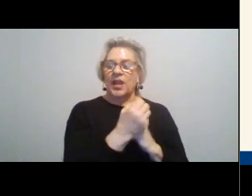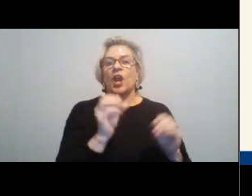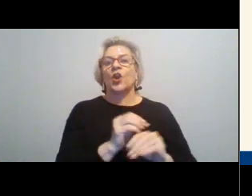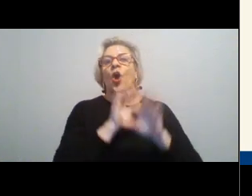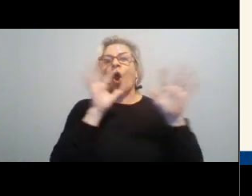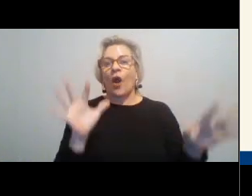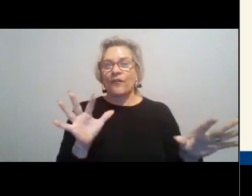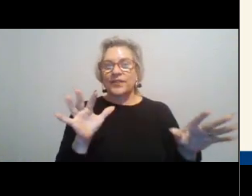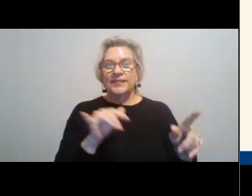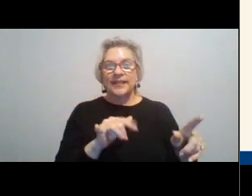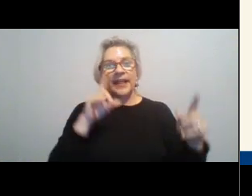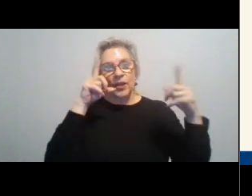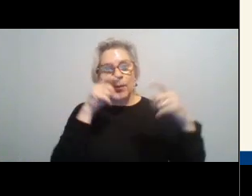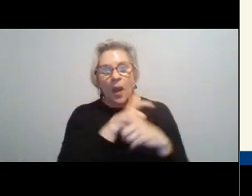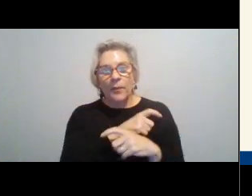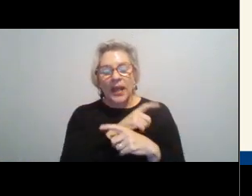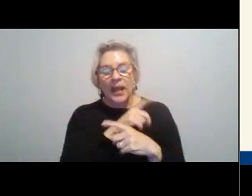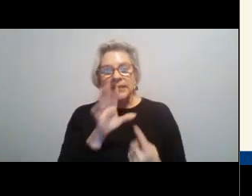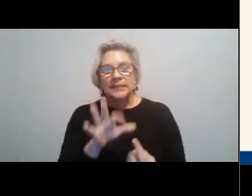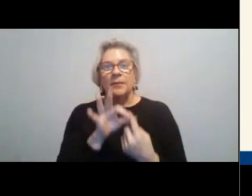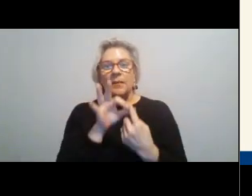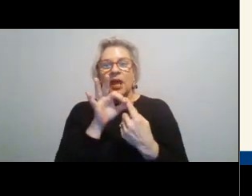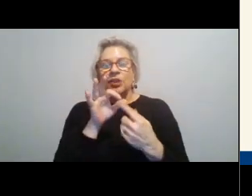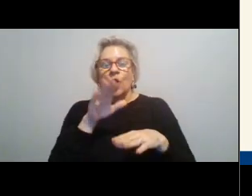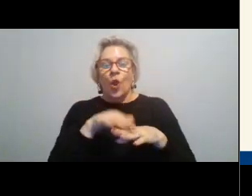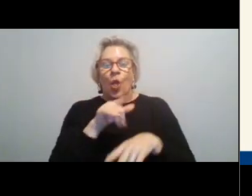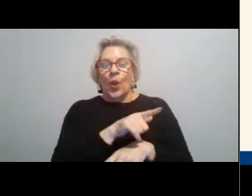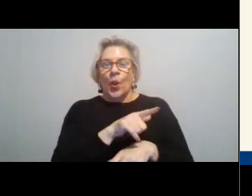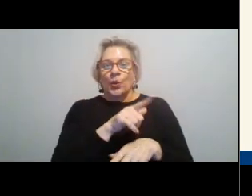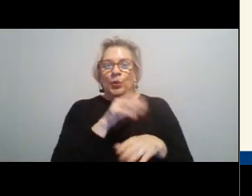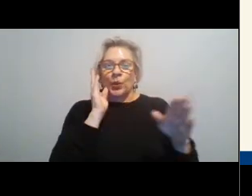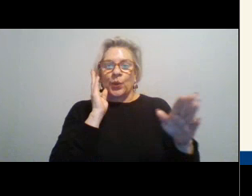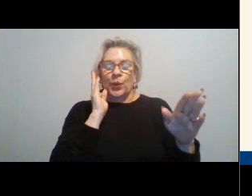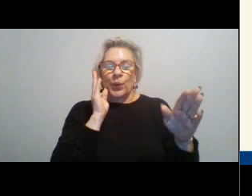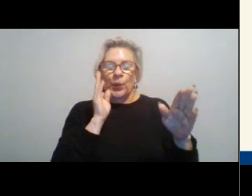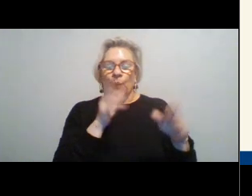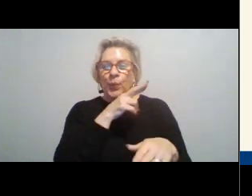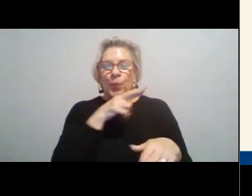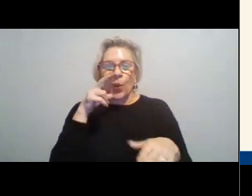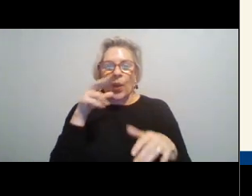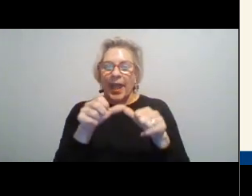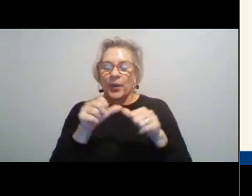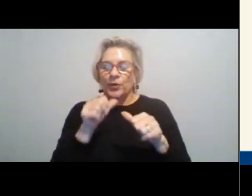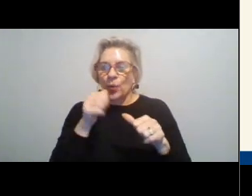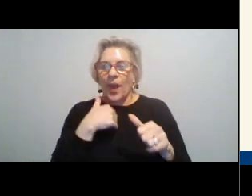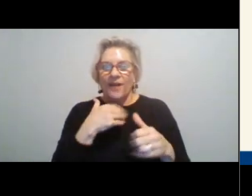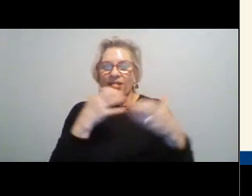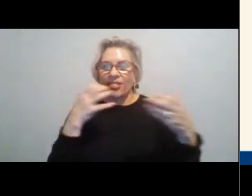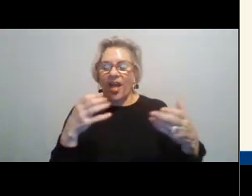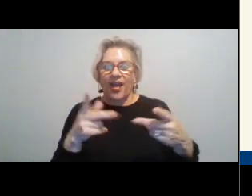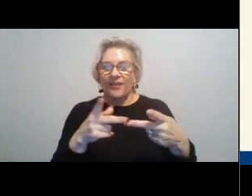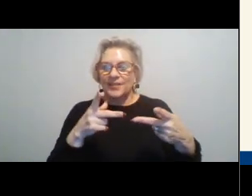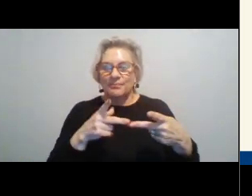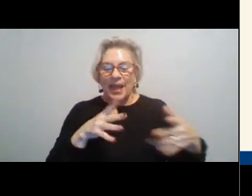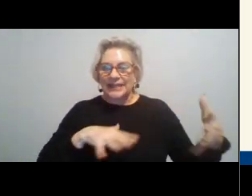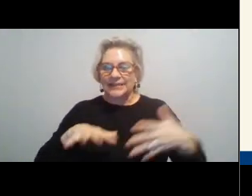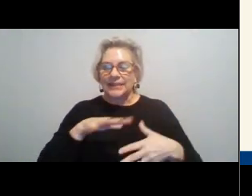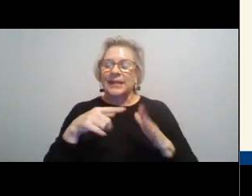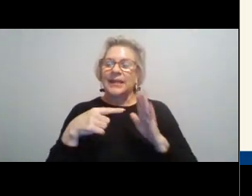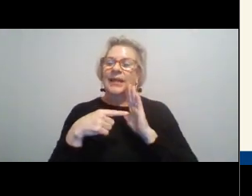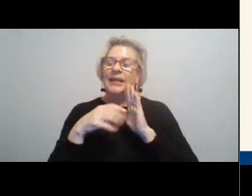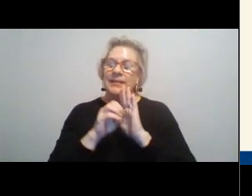can be very complex, especially again on those roadways in those rural areas where we don't have a lot of space. An example of